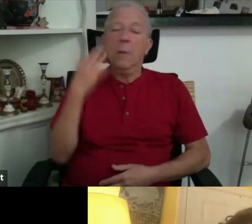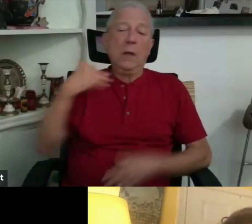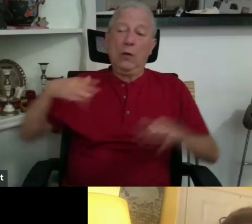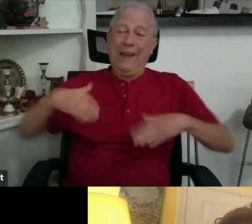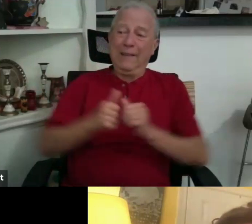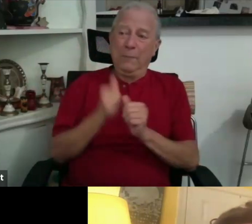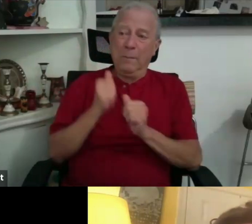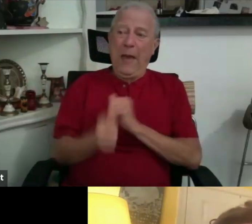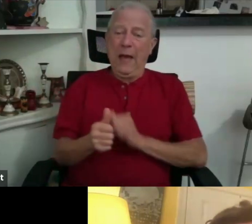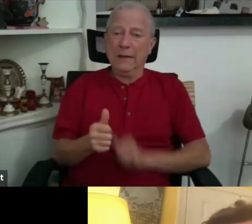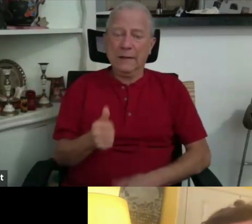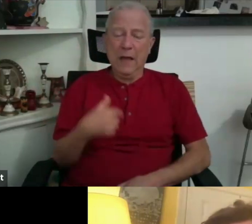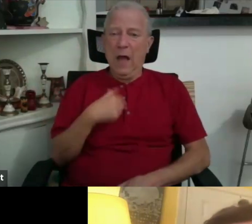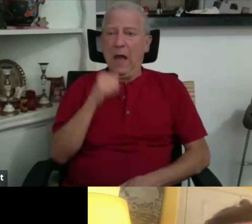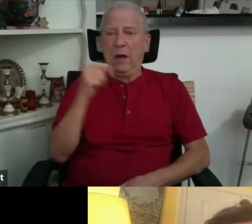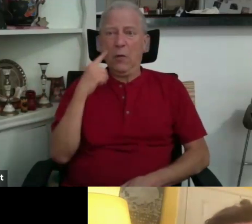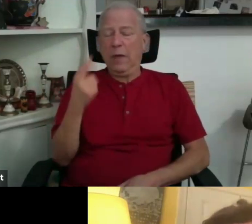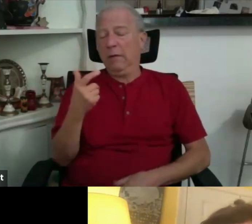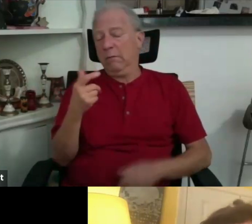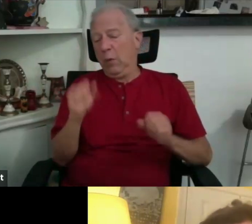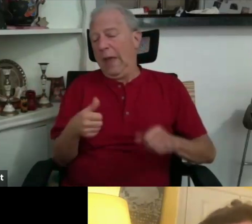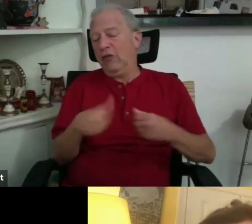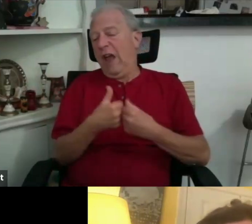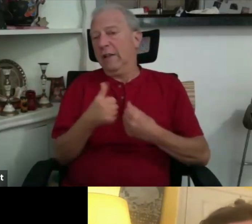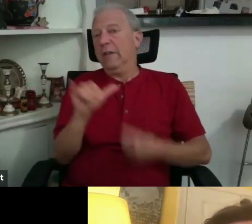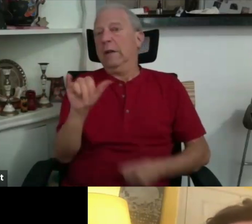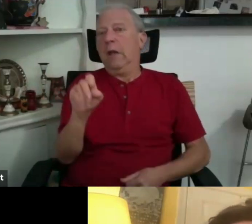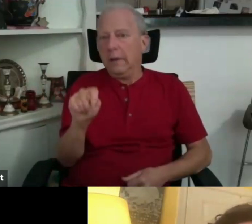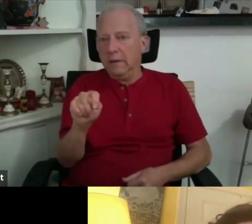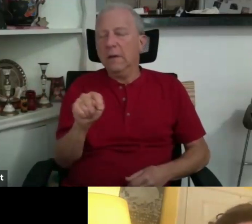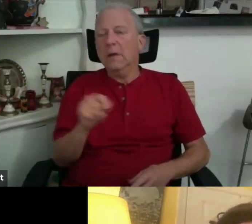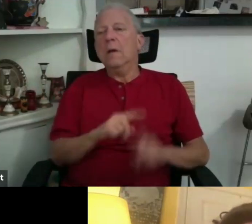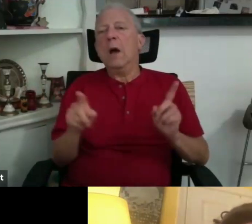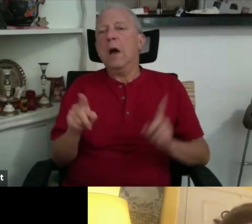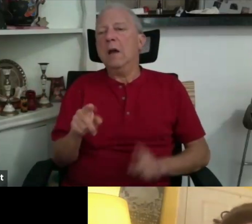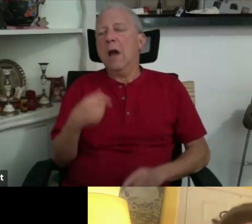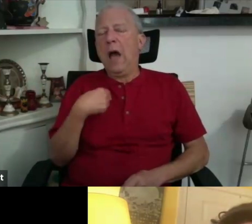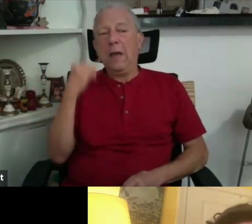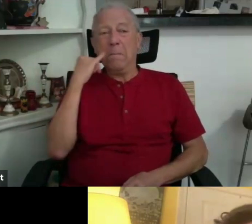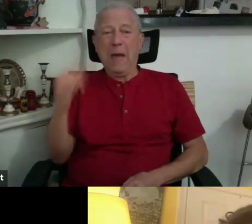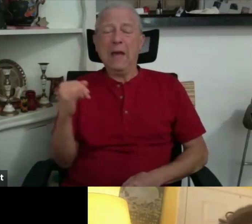yet, I don't think they would challenge it yet, but I imagine